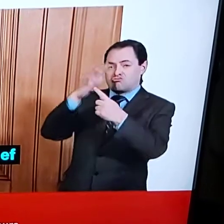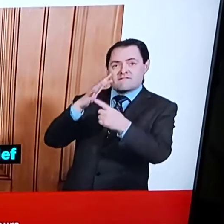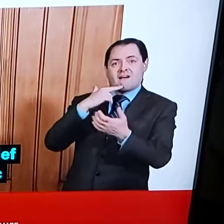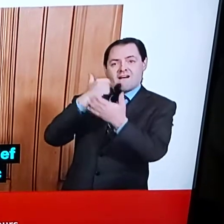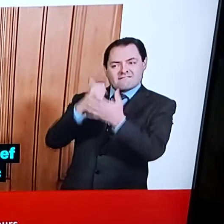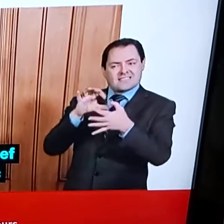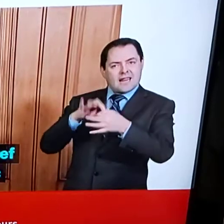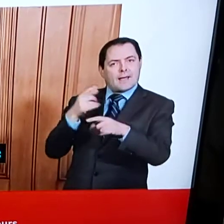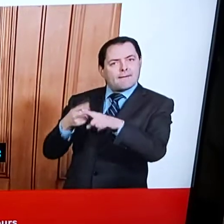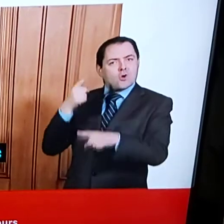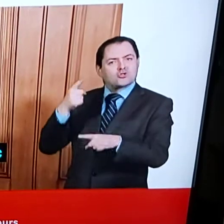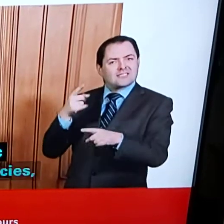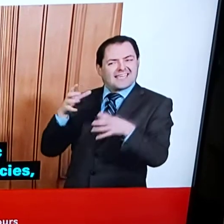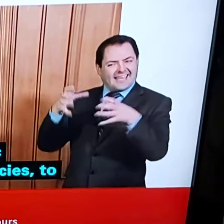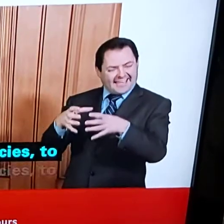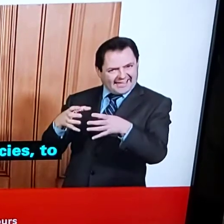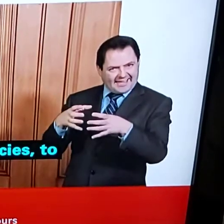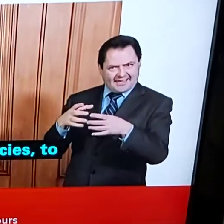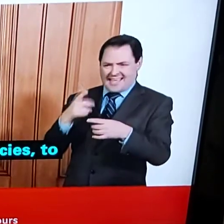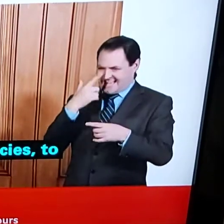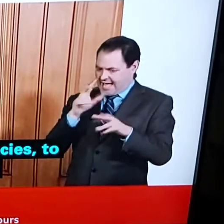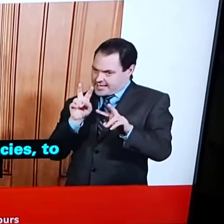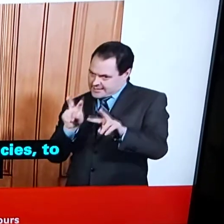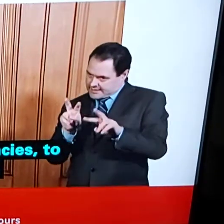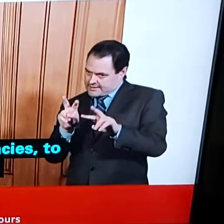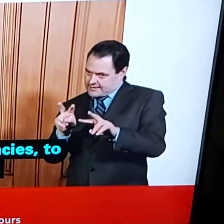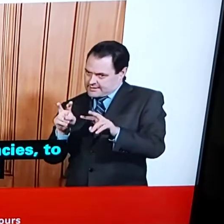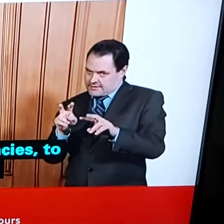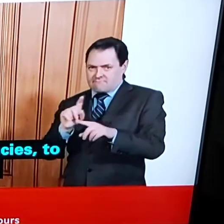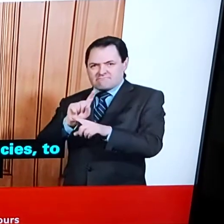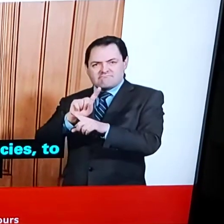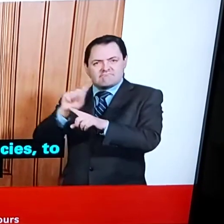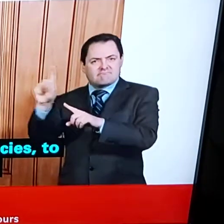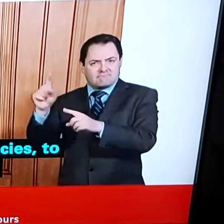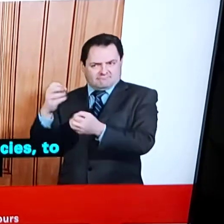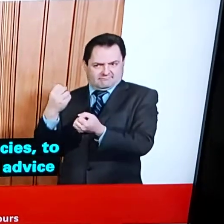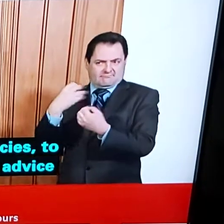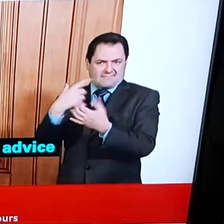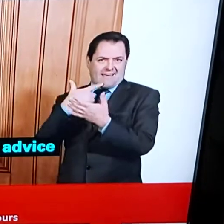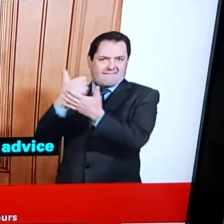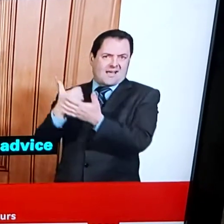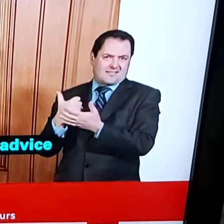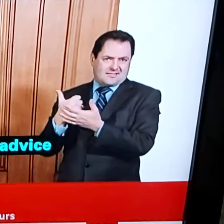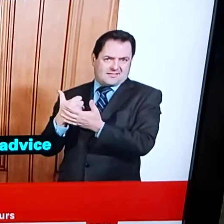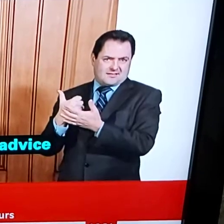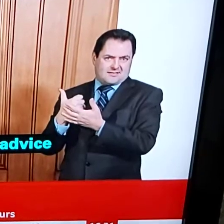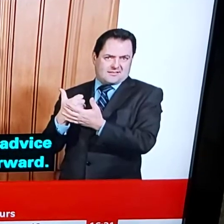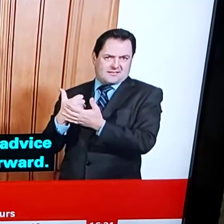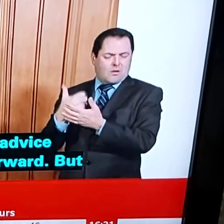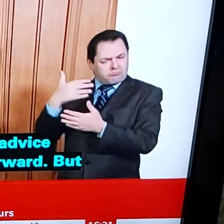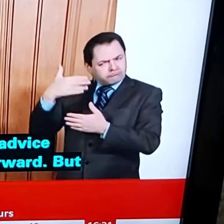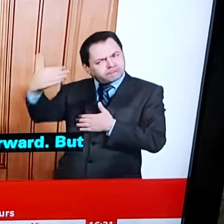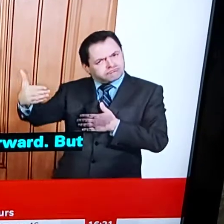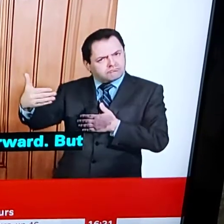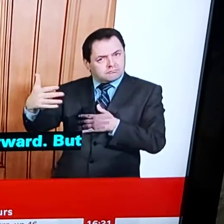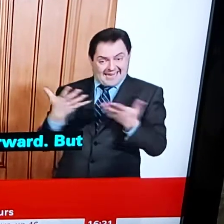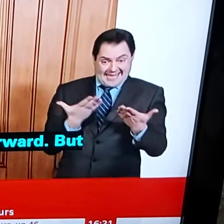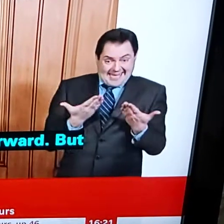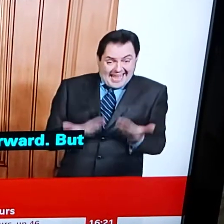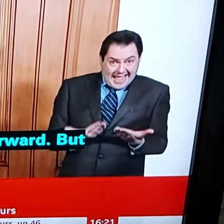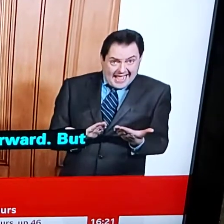best possible advice to the government going forward. But on this day, at this moment in time, the critical